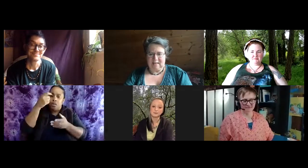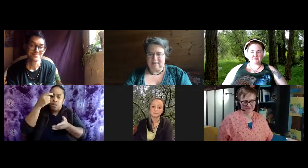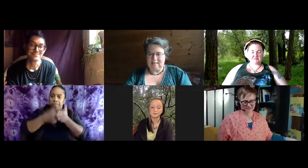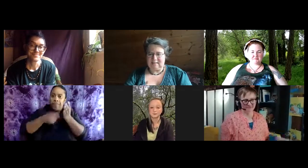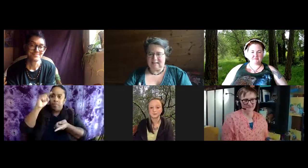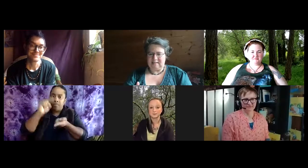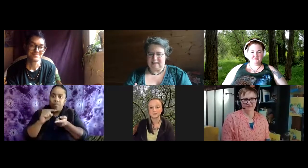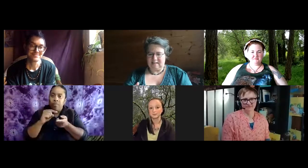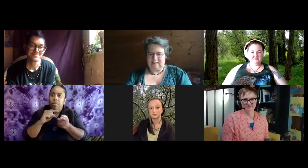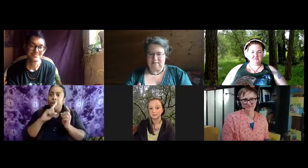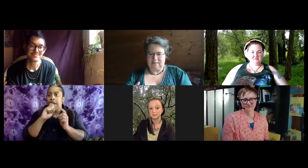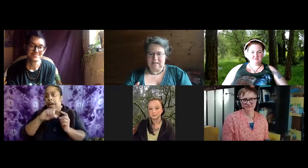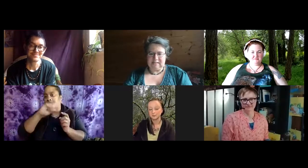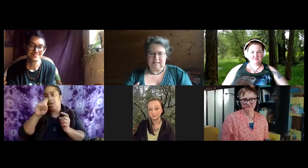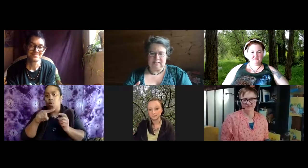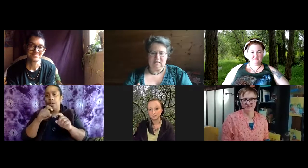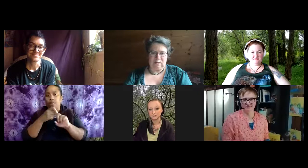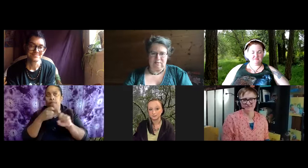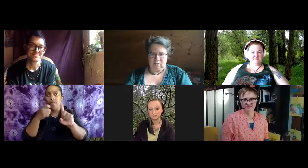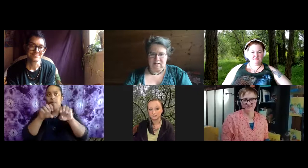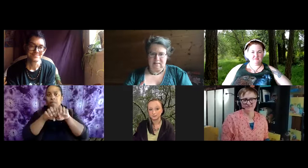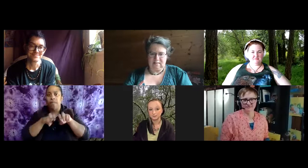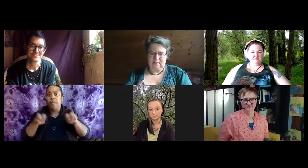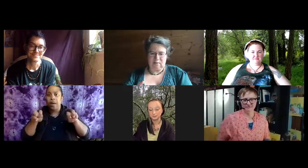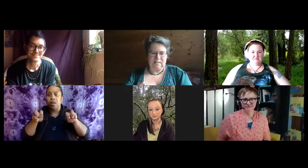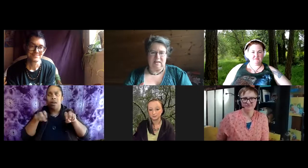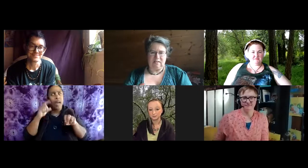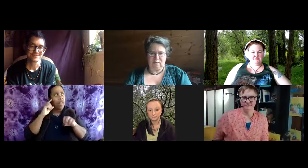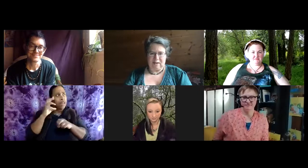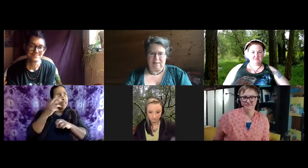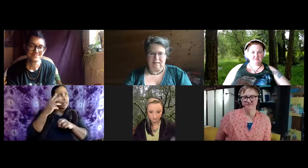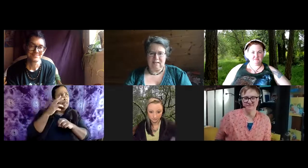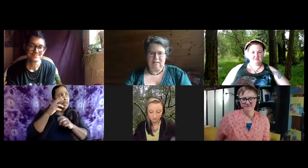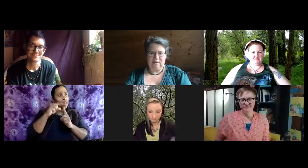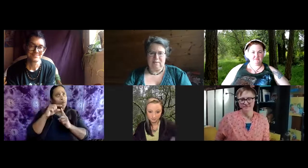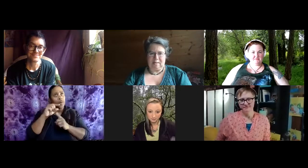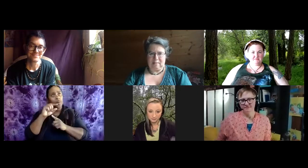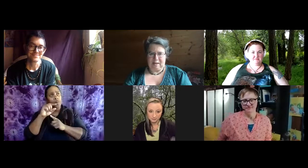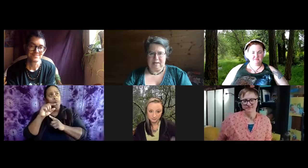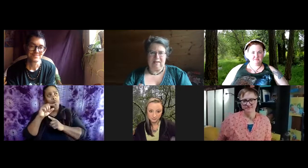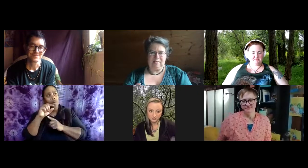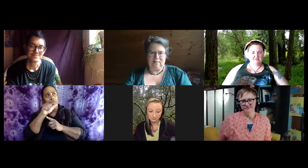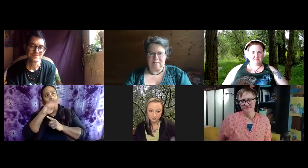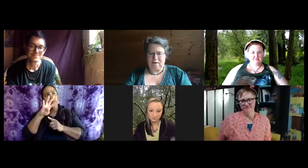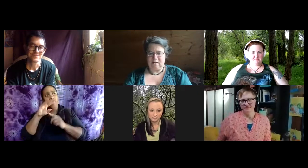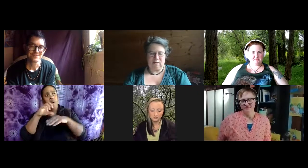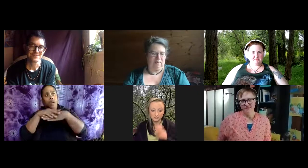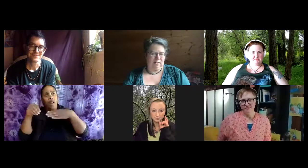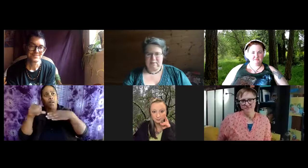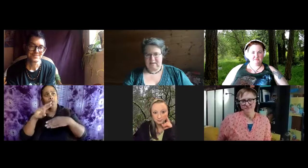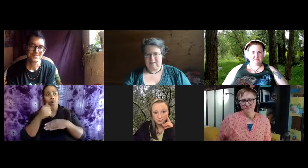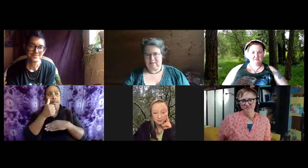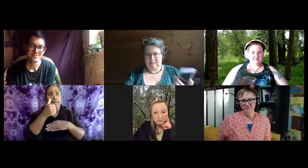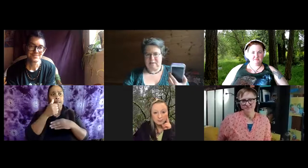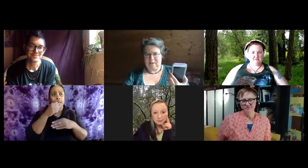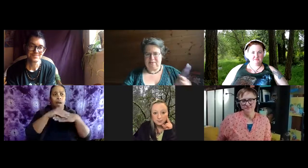of the panel. It's a sliding scale of $16 to $24 or $10 for BIPOC. You can pay by PayPal or Venmo, or if you need